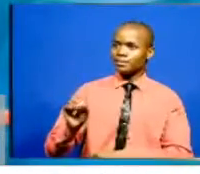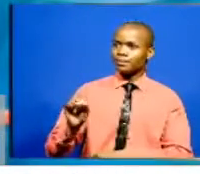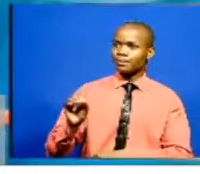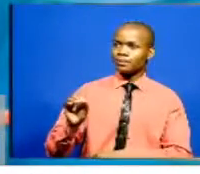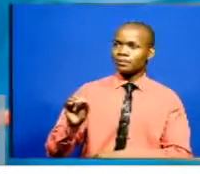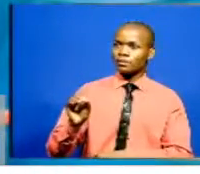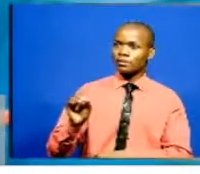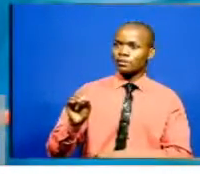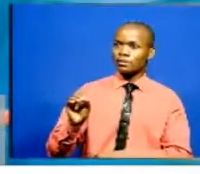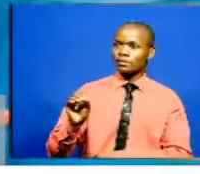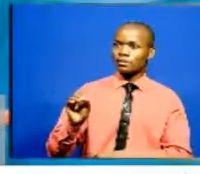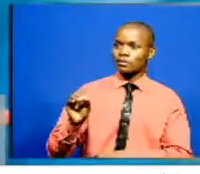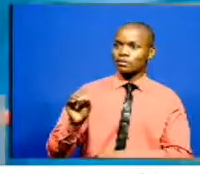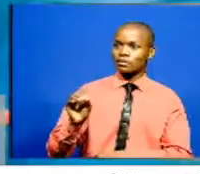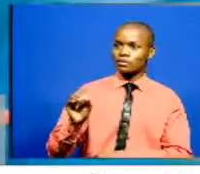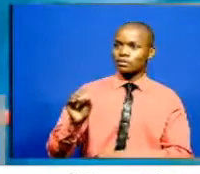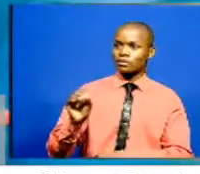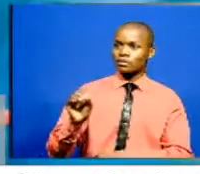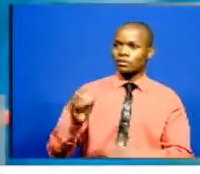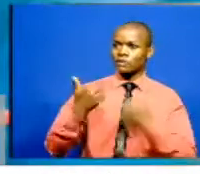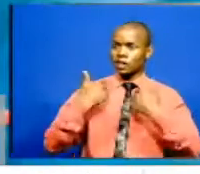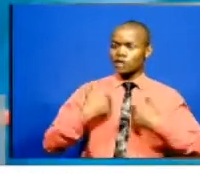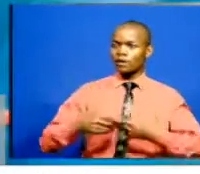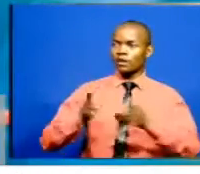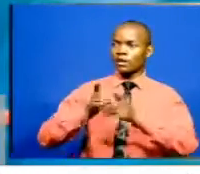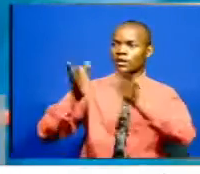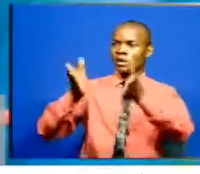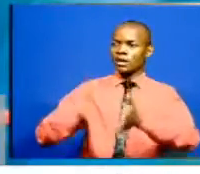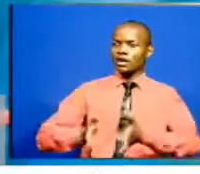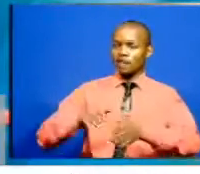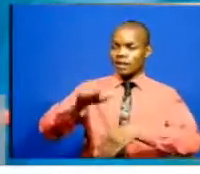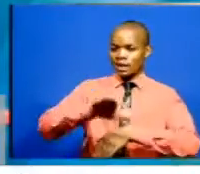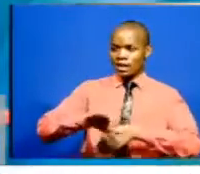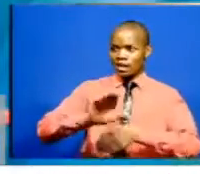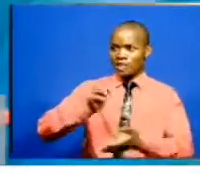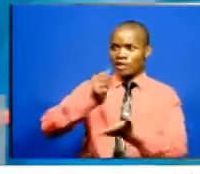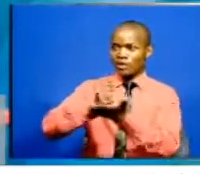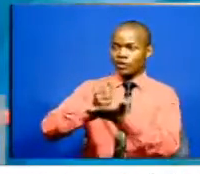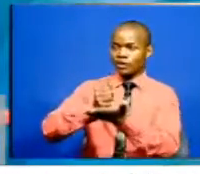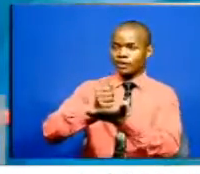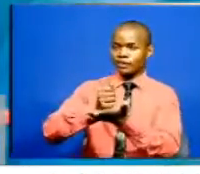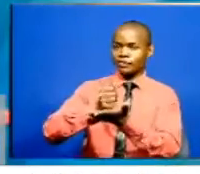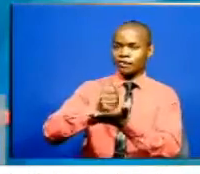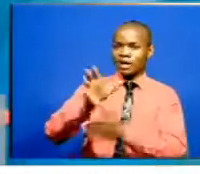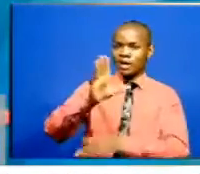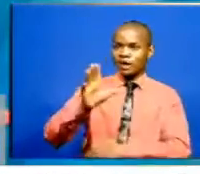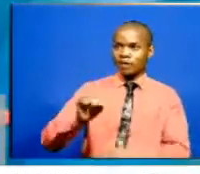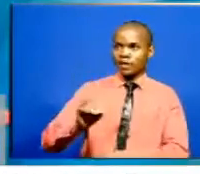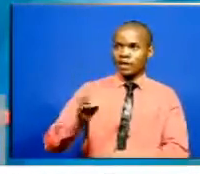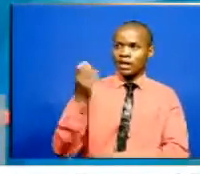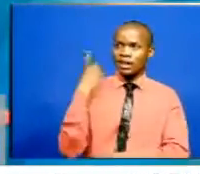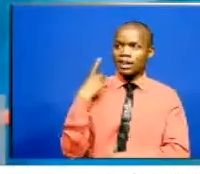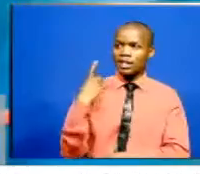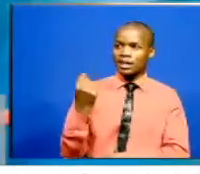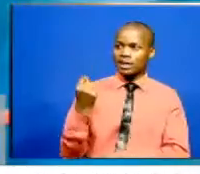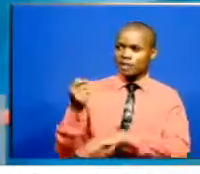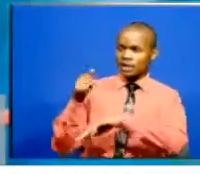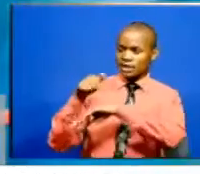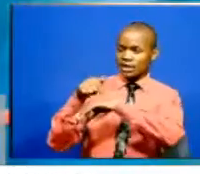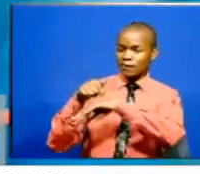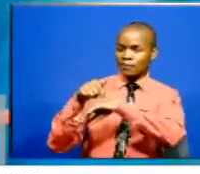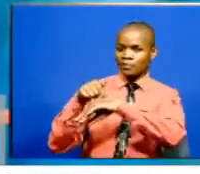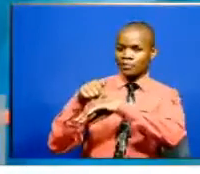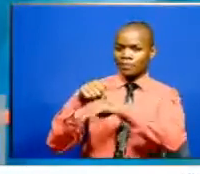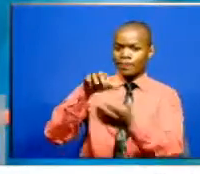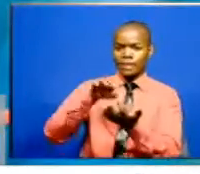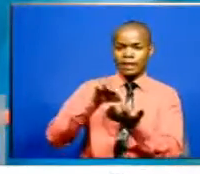as a director of the regional office for Africa, that recently, during the 8th special